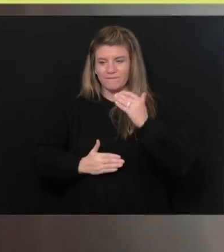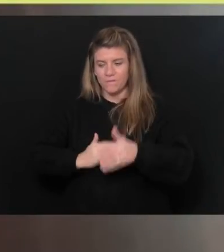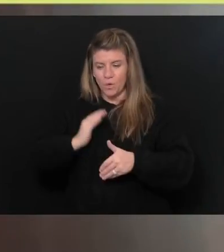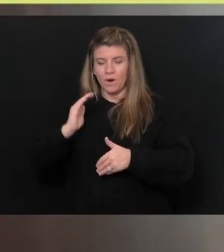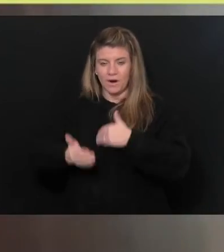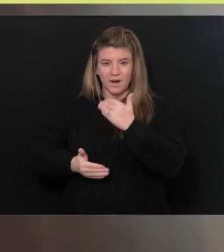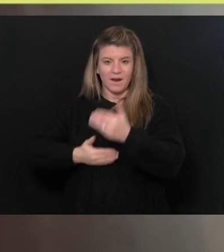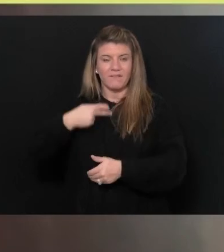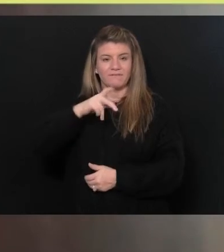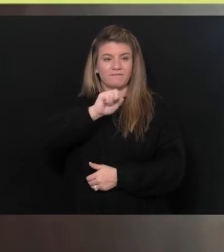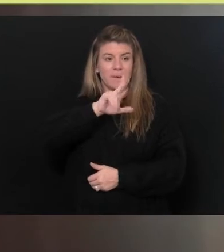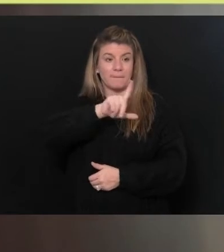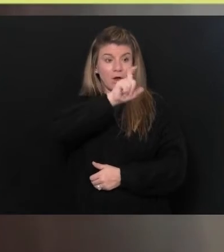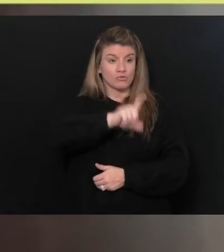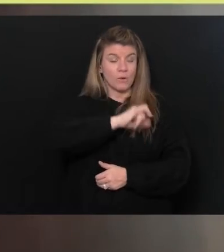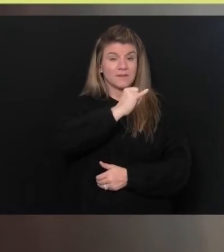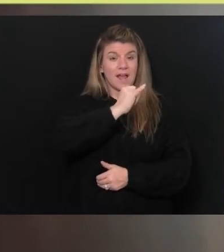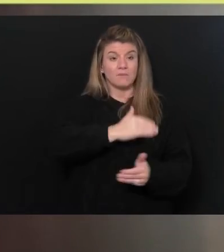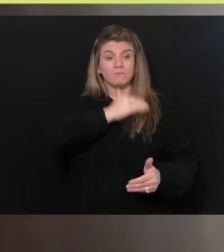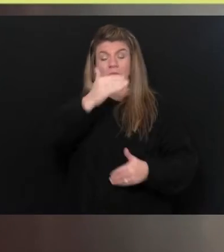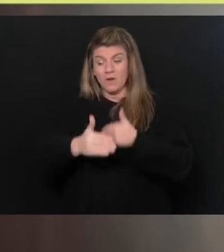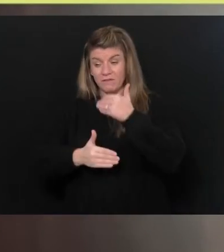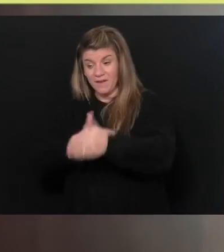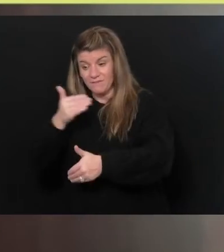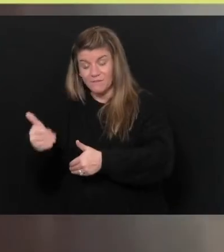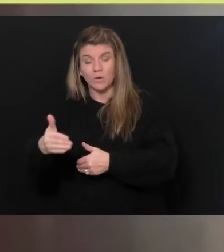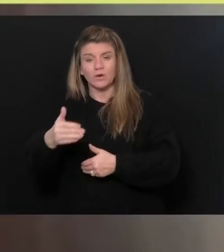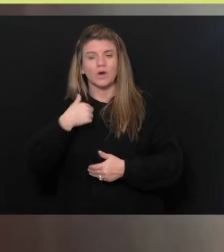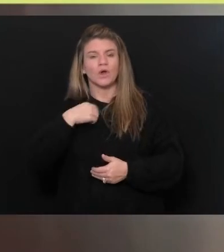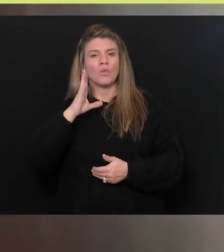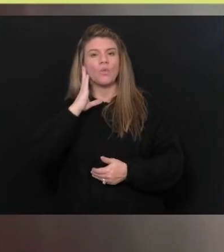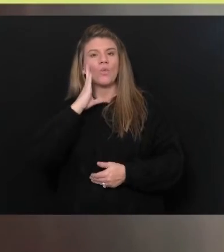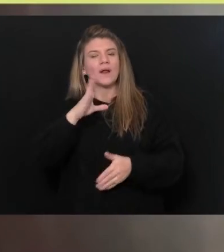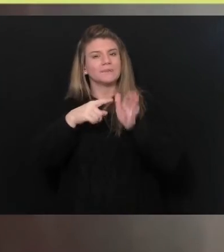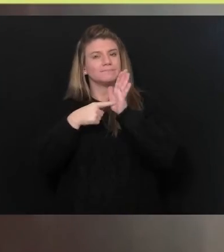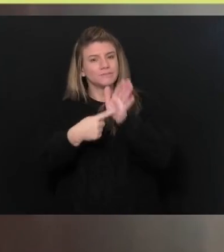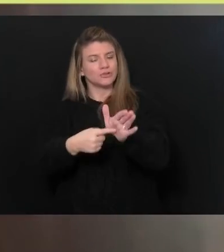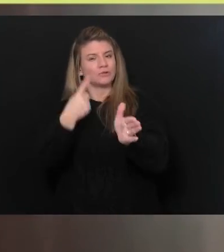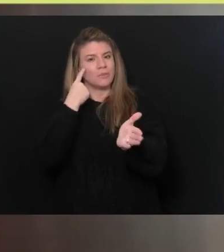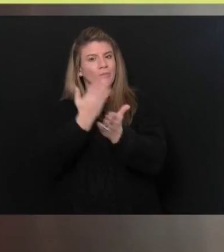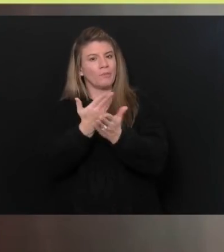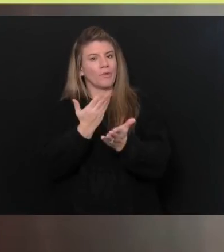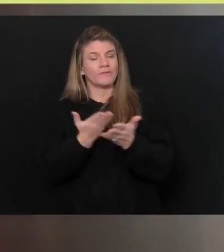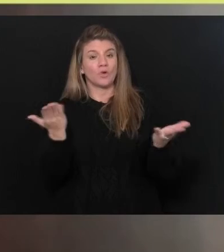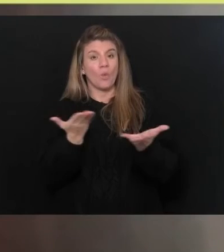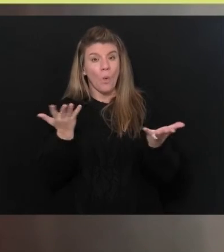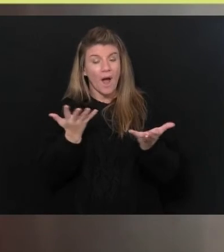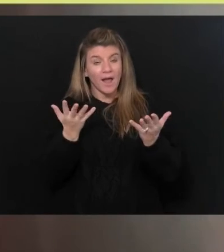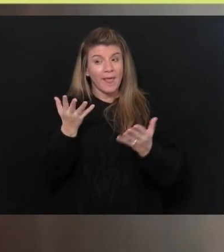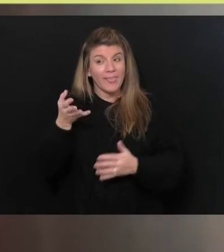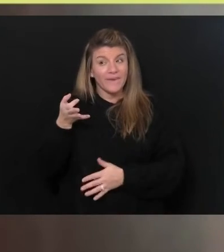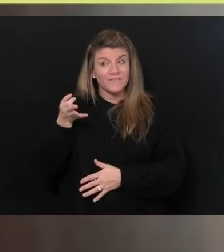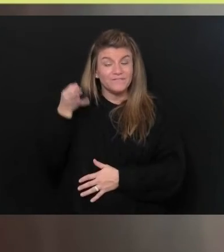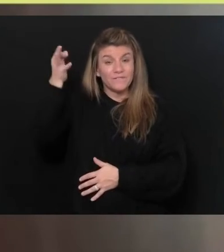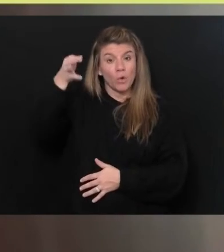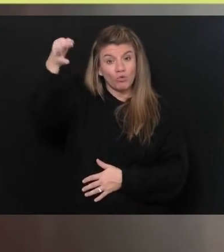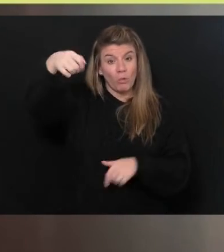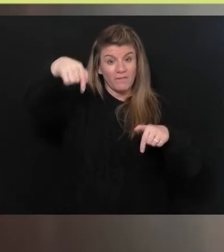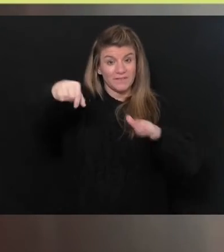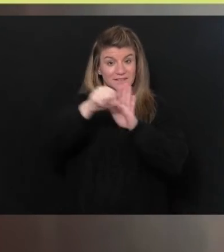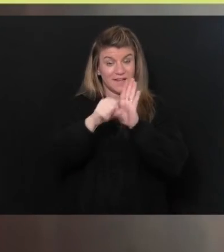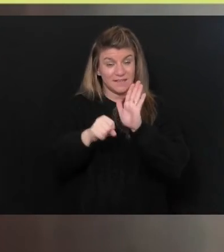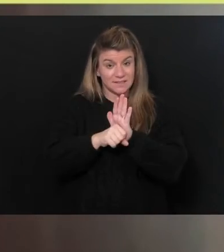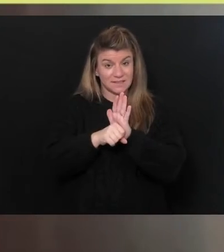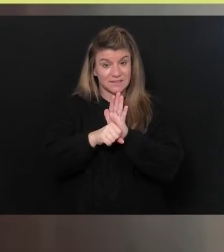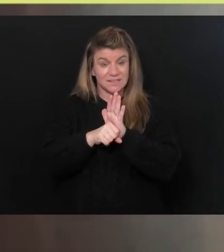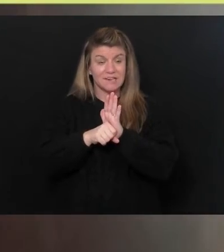Paul's question, I think it really does underscore the fact that the future of our state and the future of